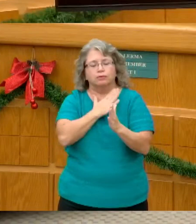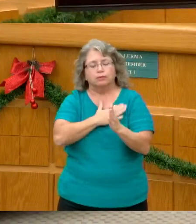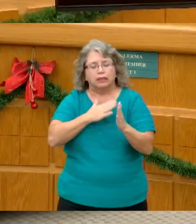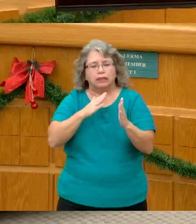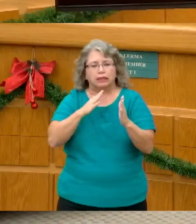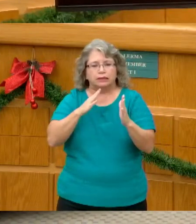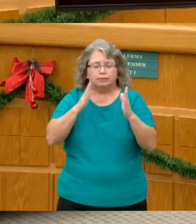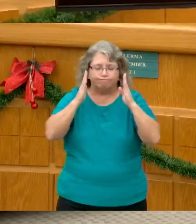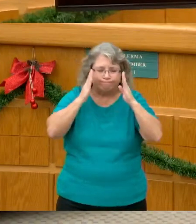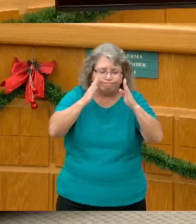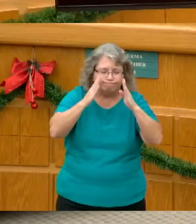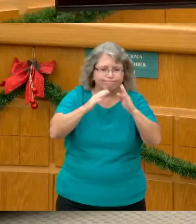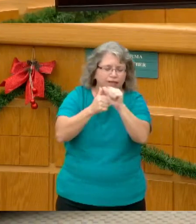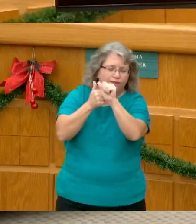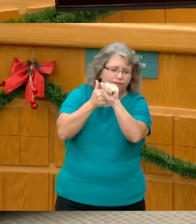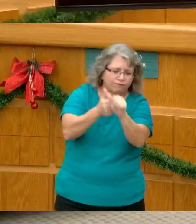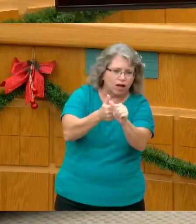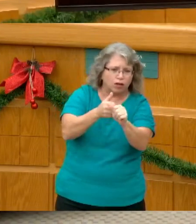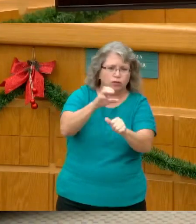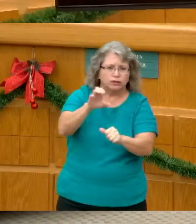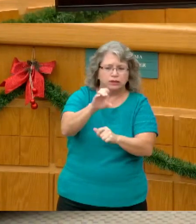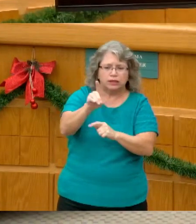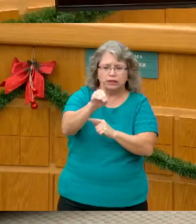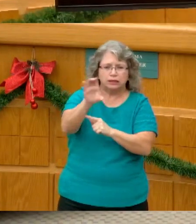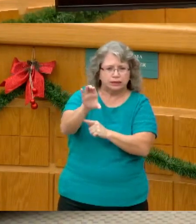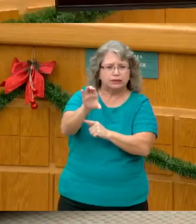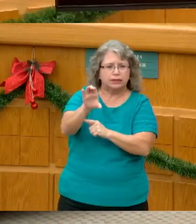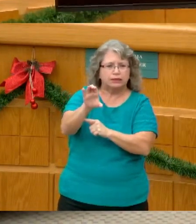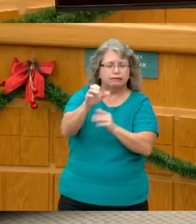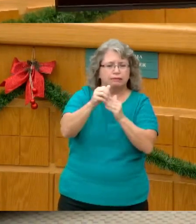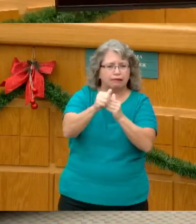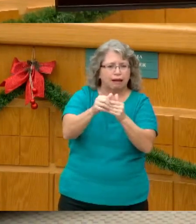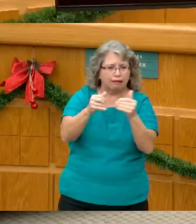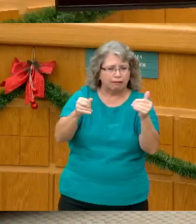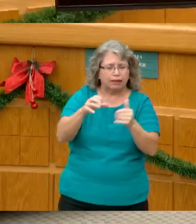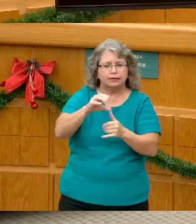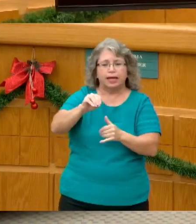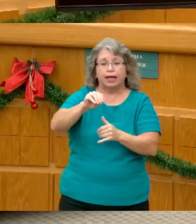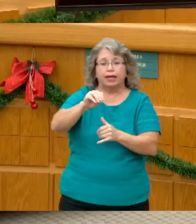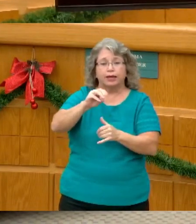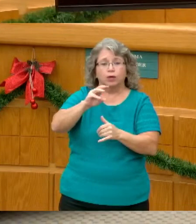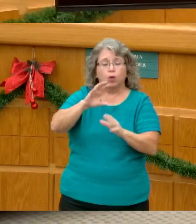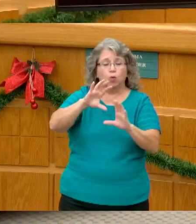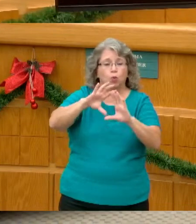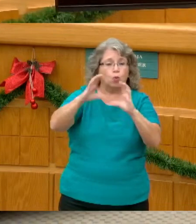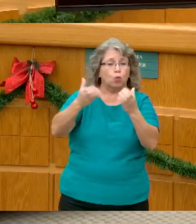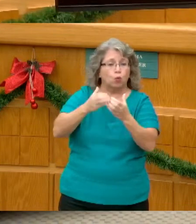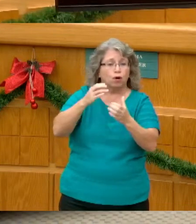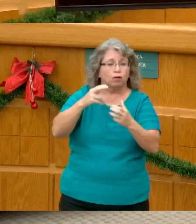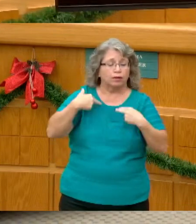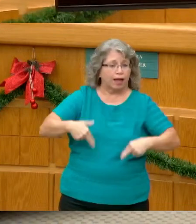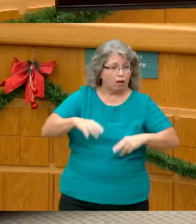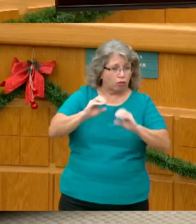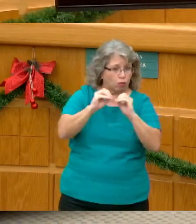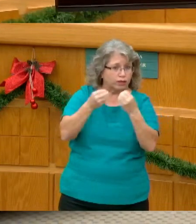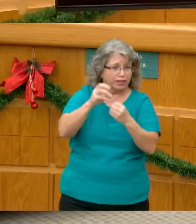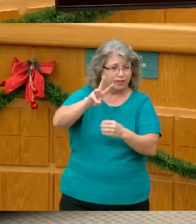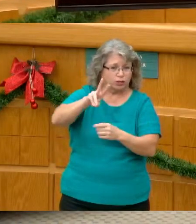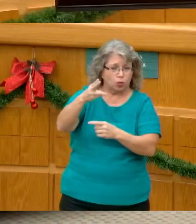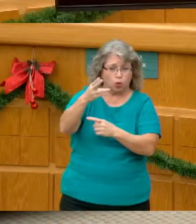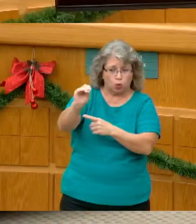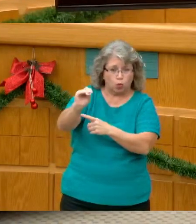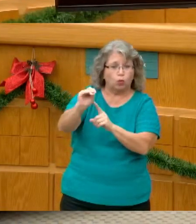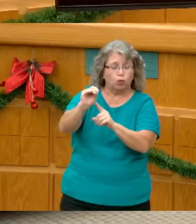say, follow those guidelines, but remember that the CDC and World Health Organization, they continue to remind us to follow their